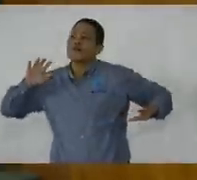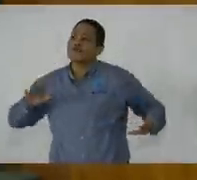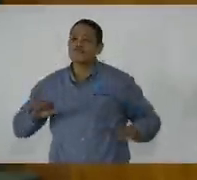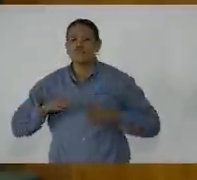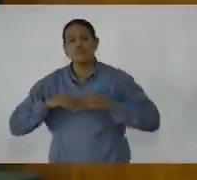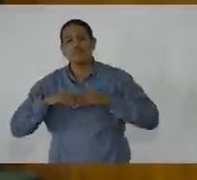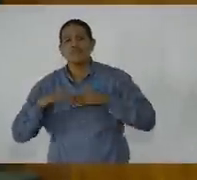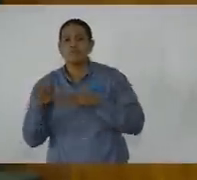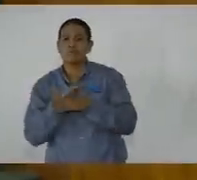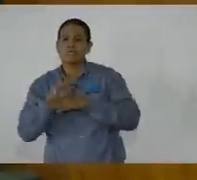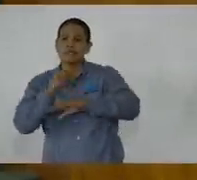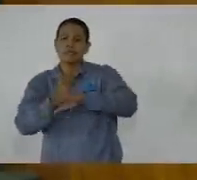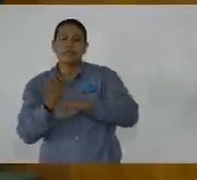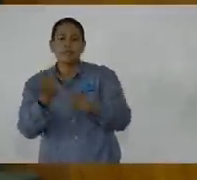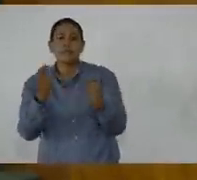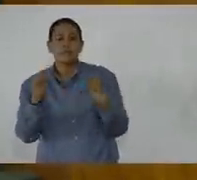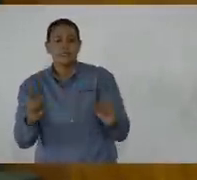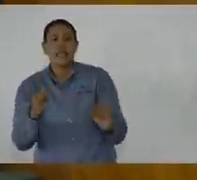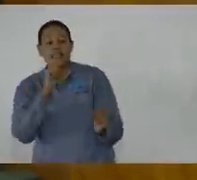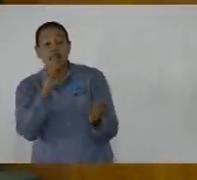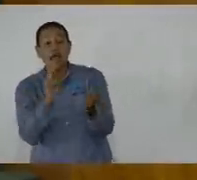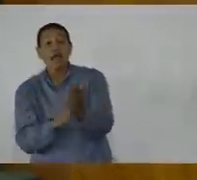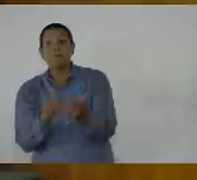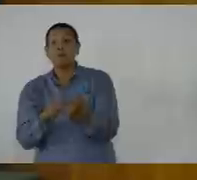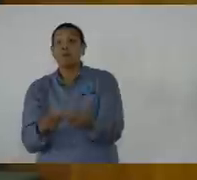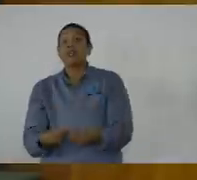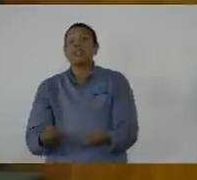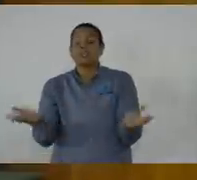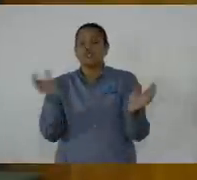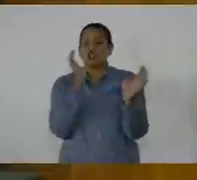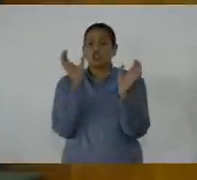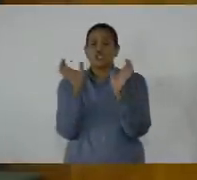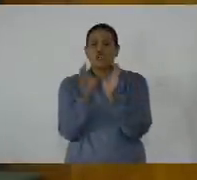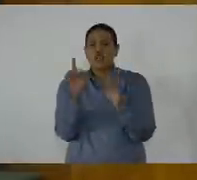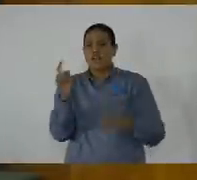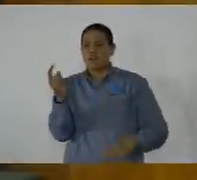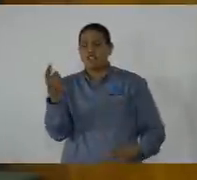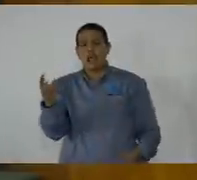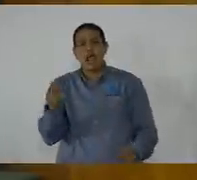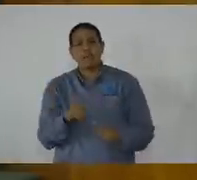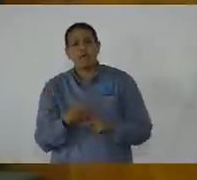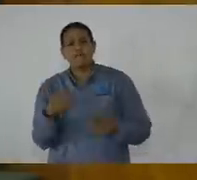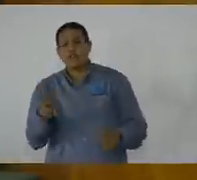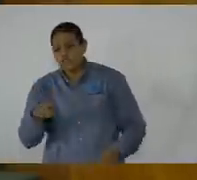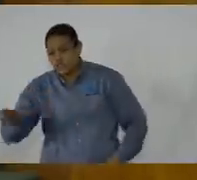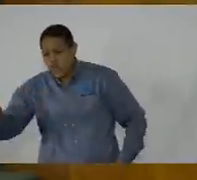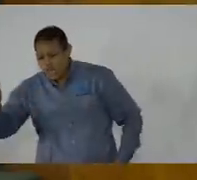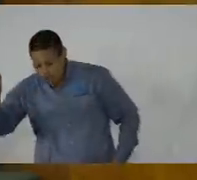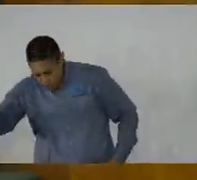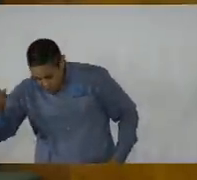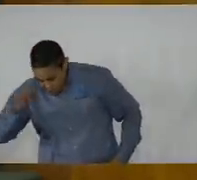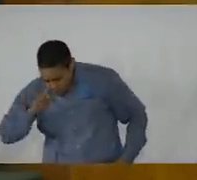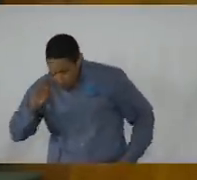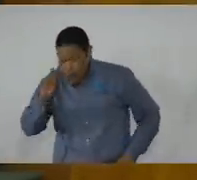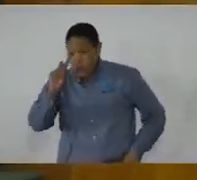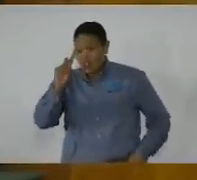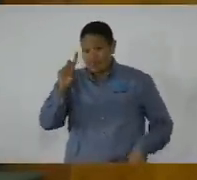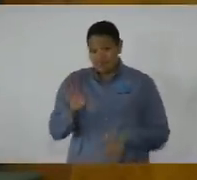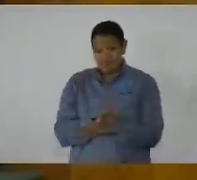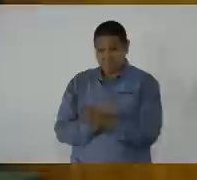business. The application and issuance of certificate of origin has been transferred to the digital